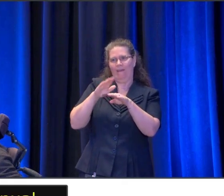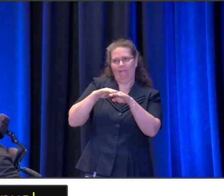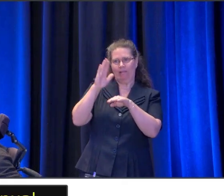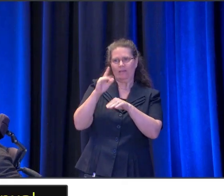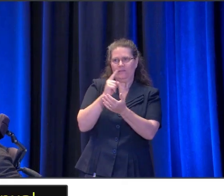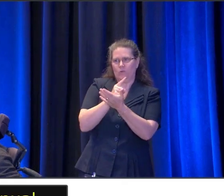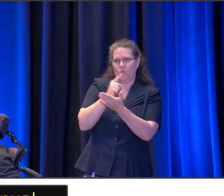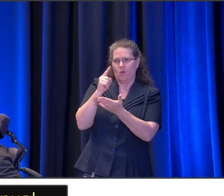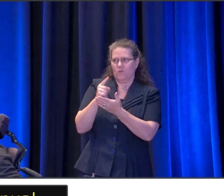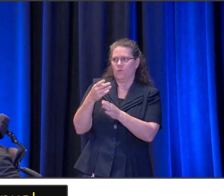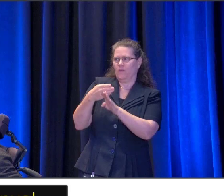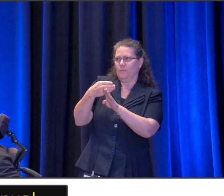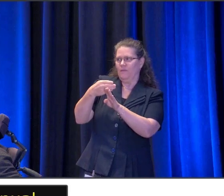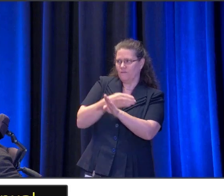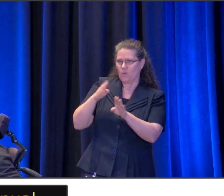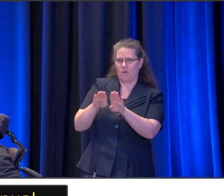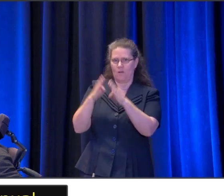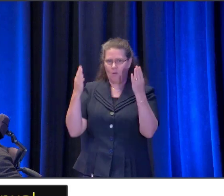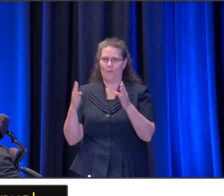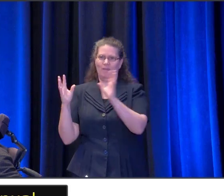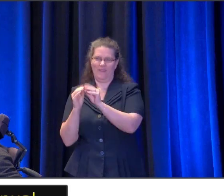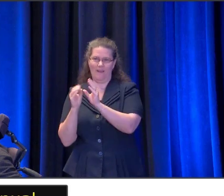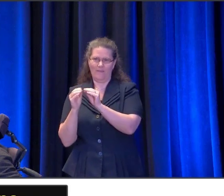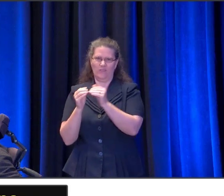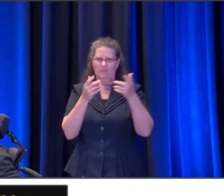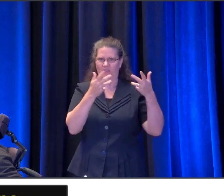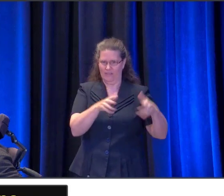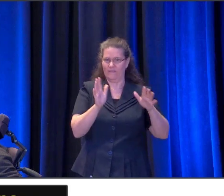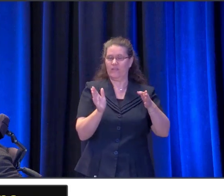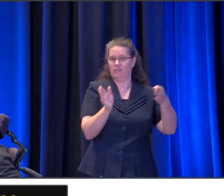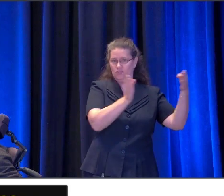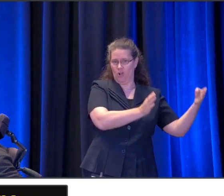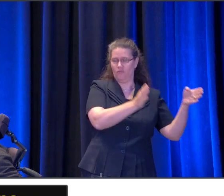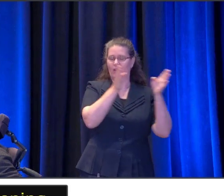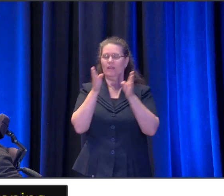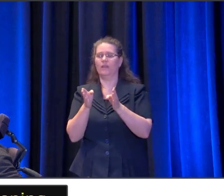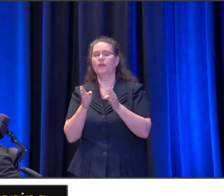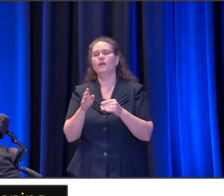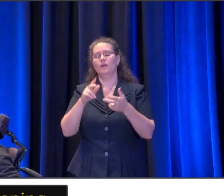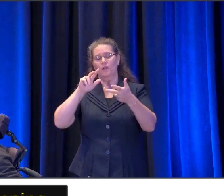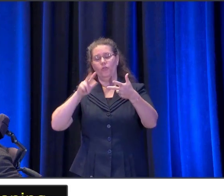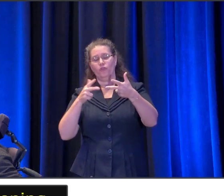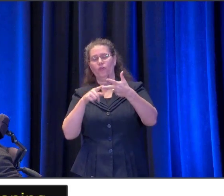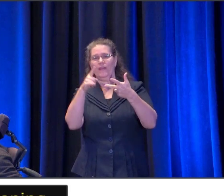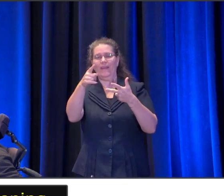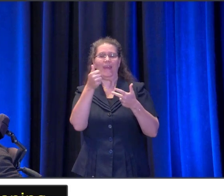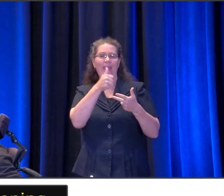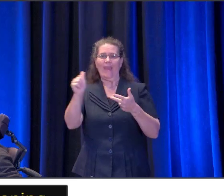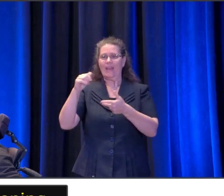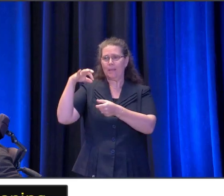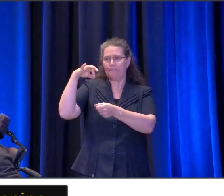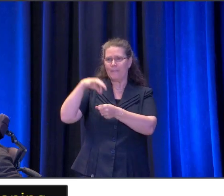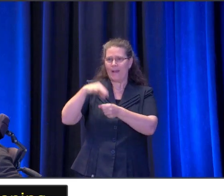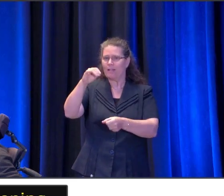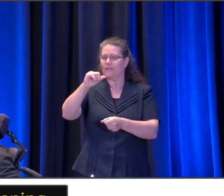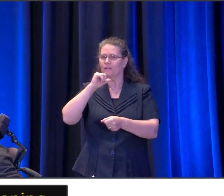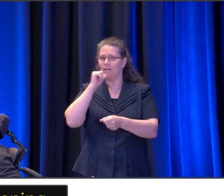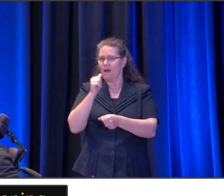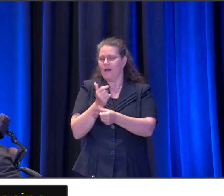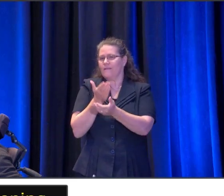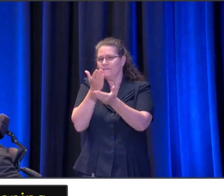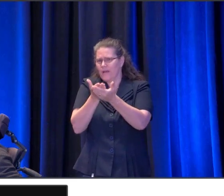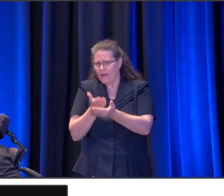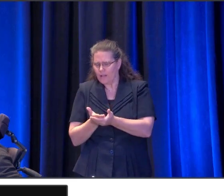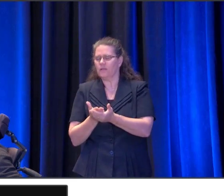of the conference. And then third, invalid ballots. Staff will review completed ballots as they